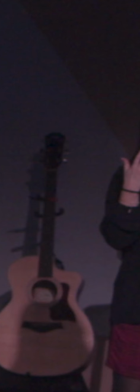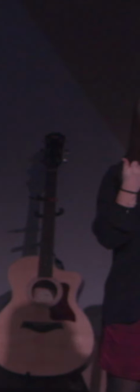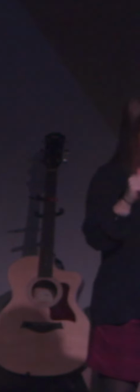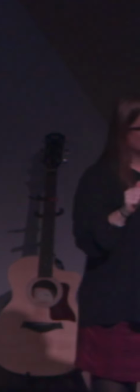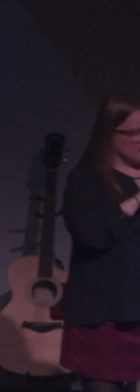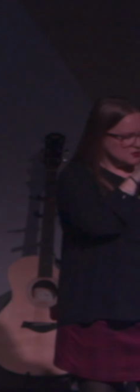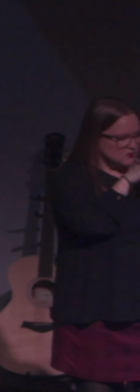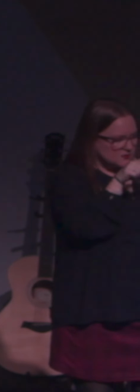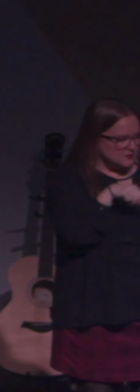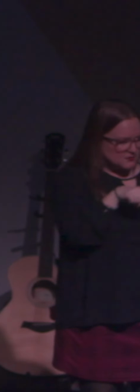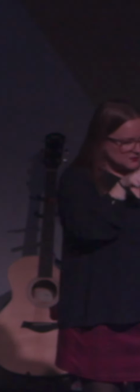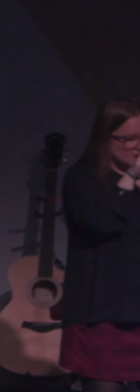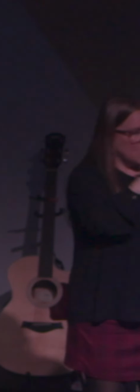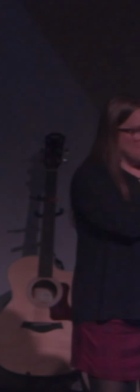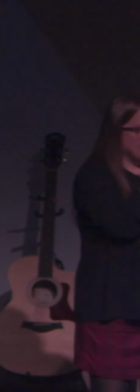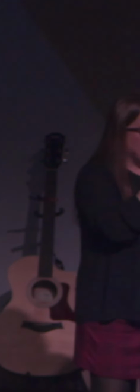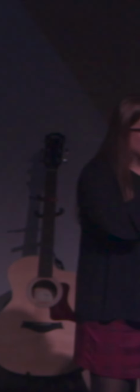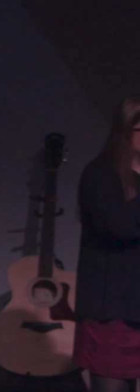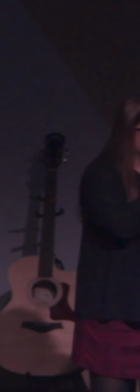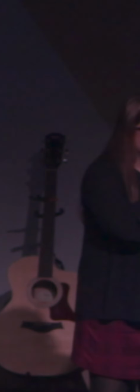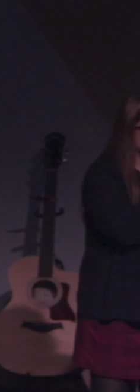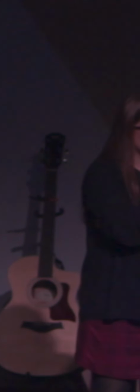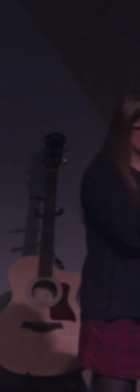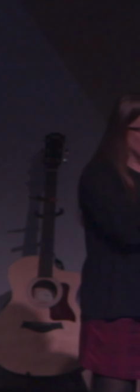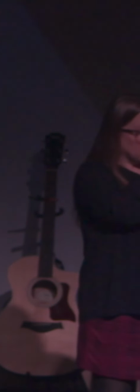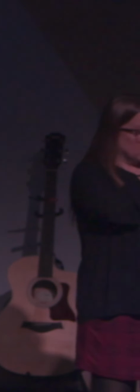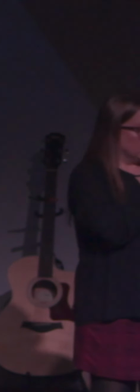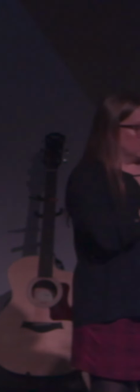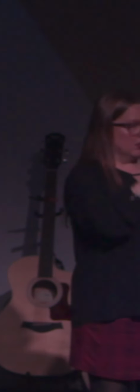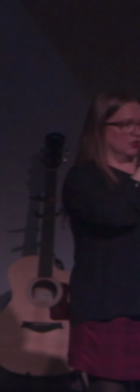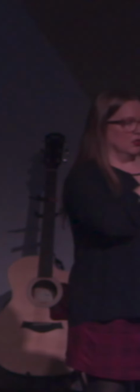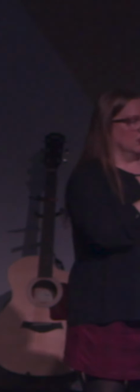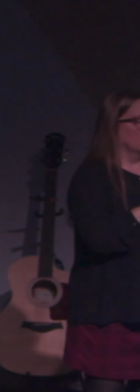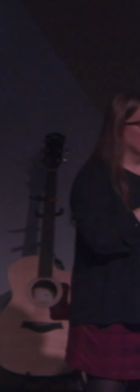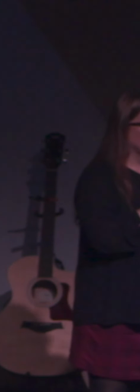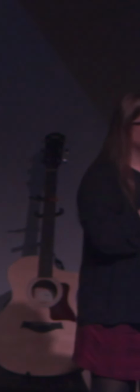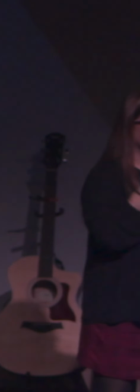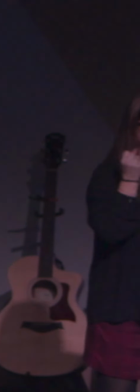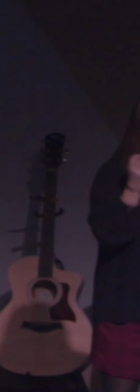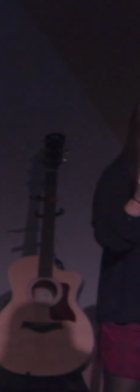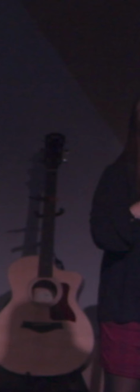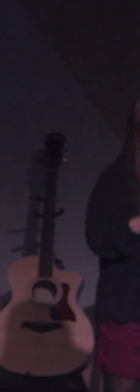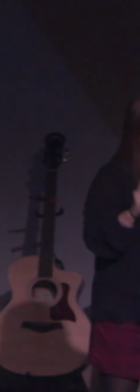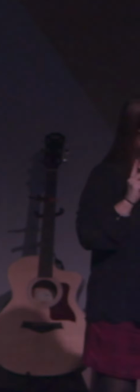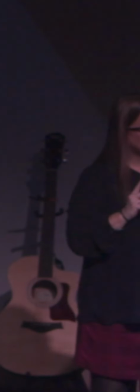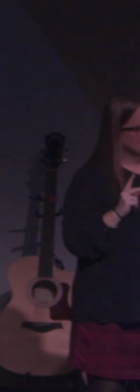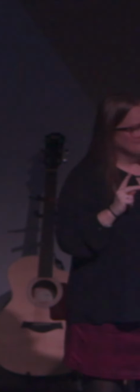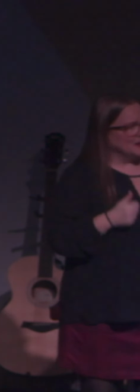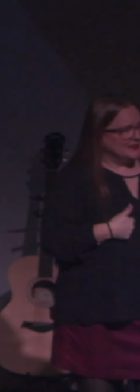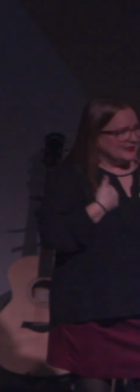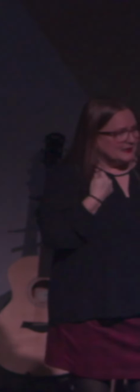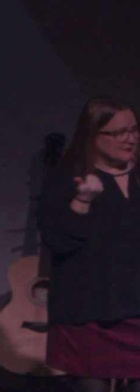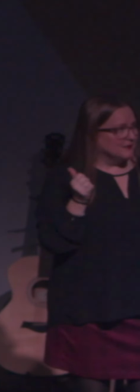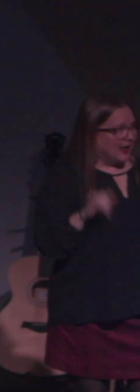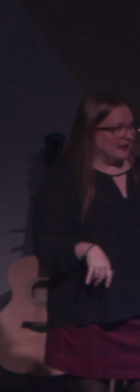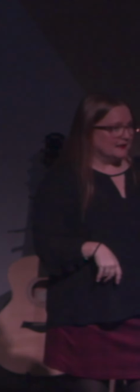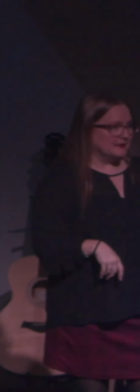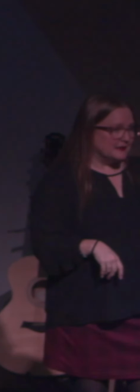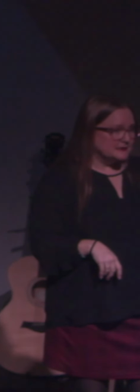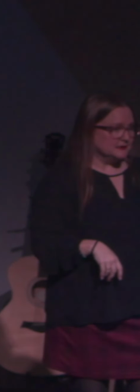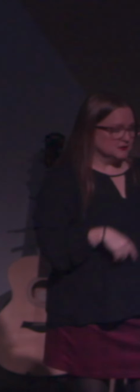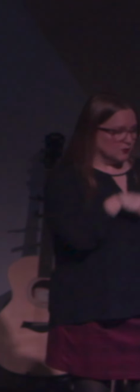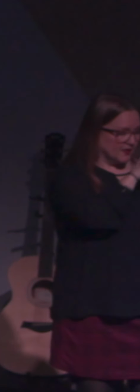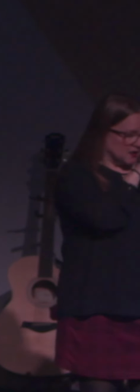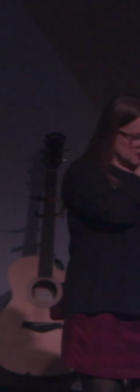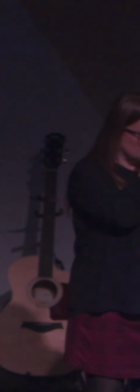dot to dot with no numbers. It would be maddening. Yet so many people live life like that, when the